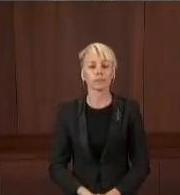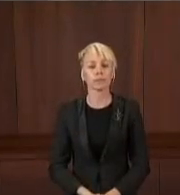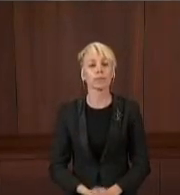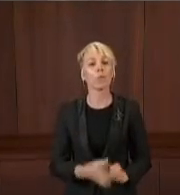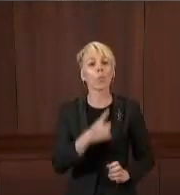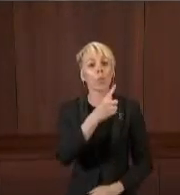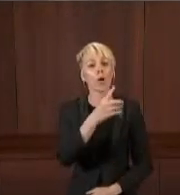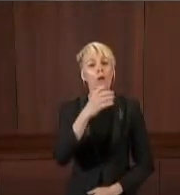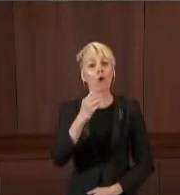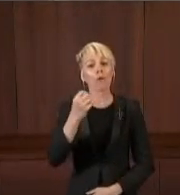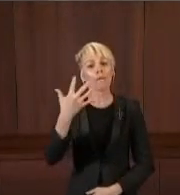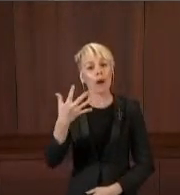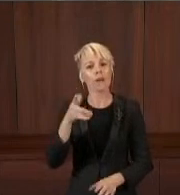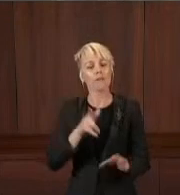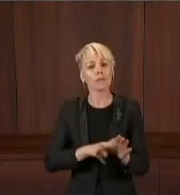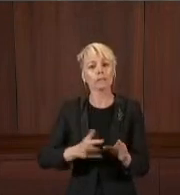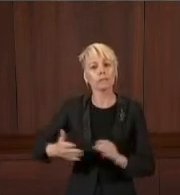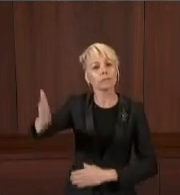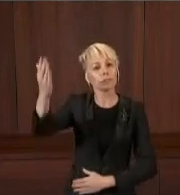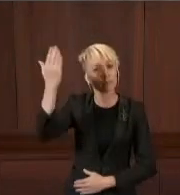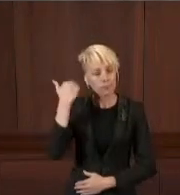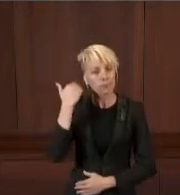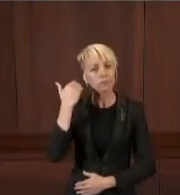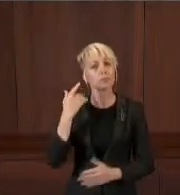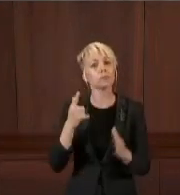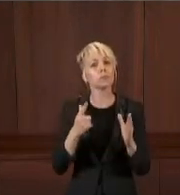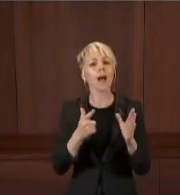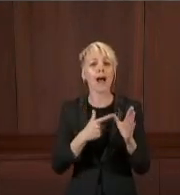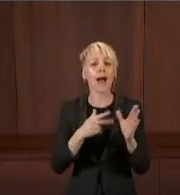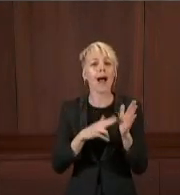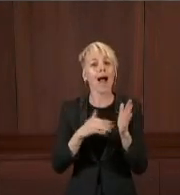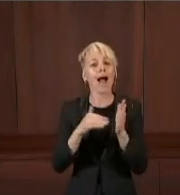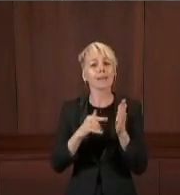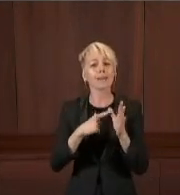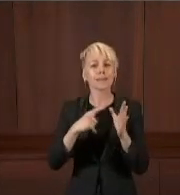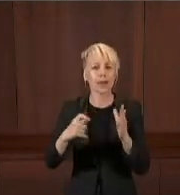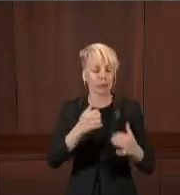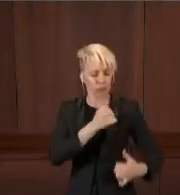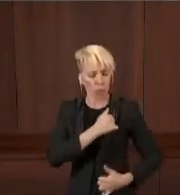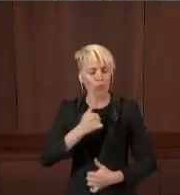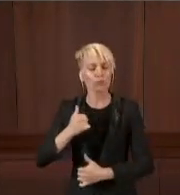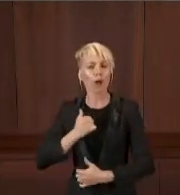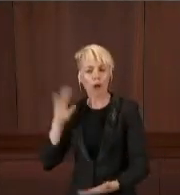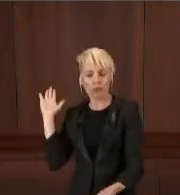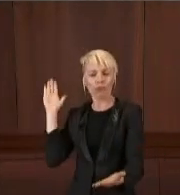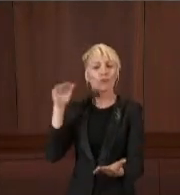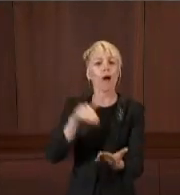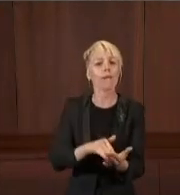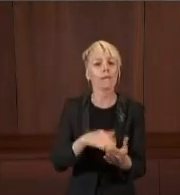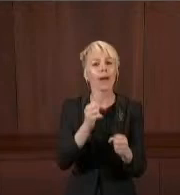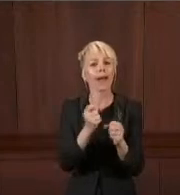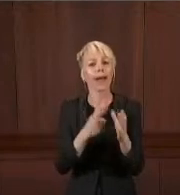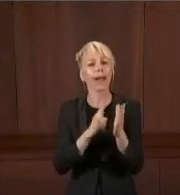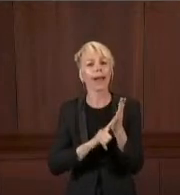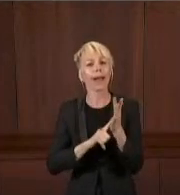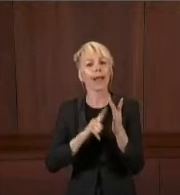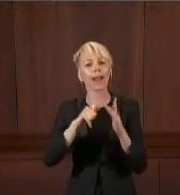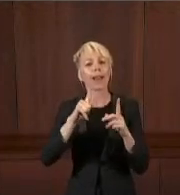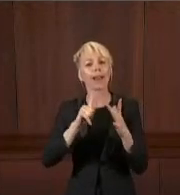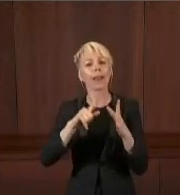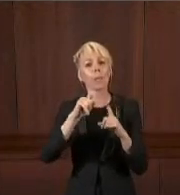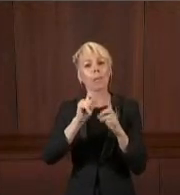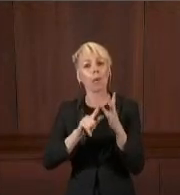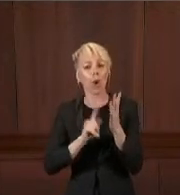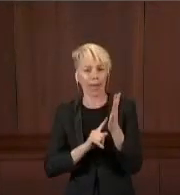105 years ago today, the Anzacs landed at Gallipoli. To commence this service of remembrance, we will hear a